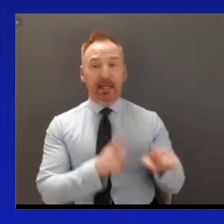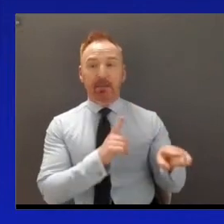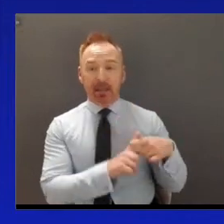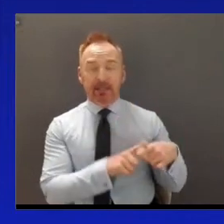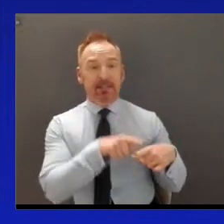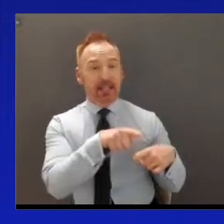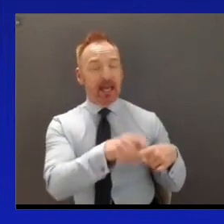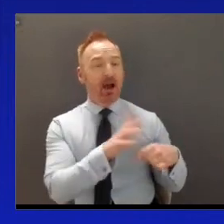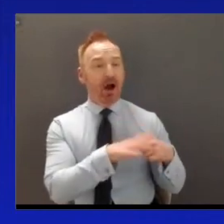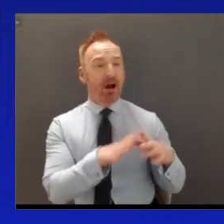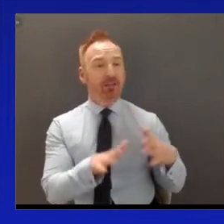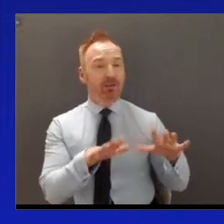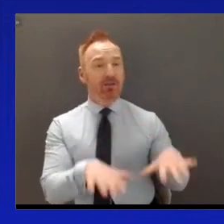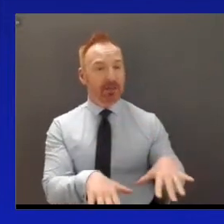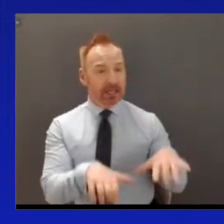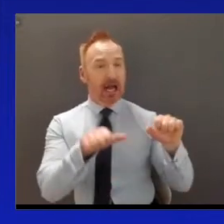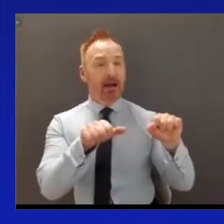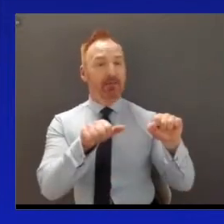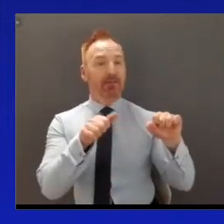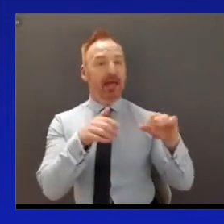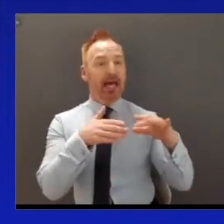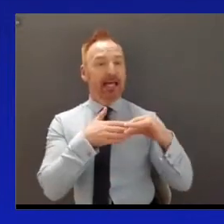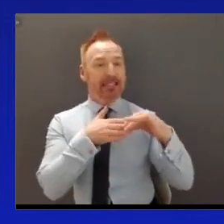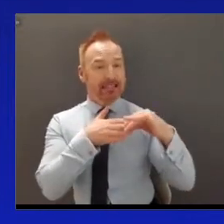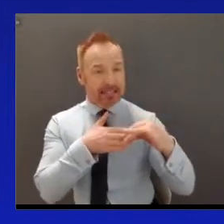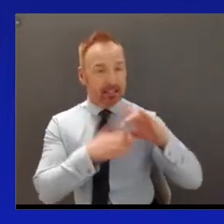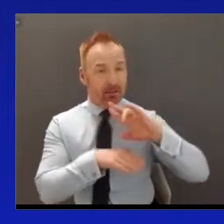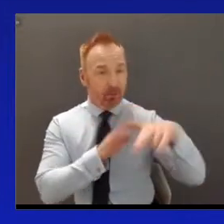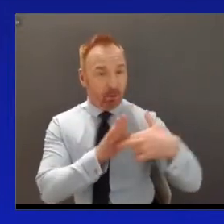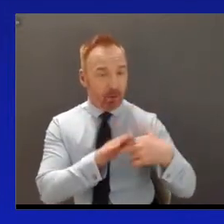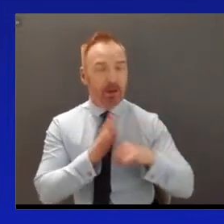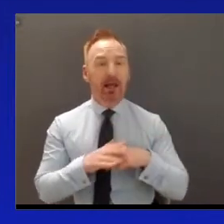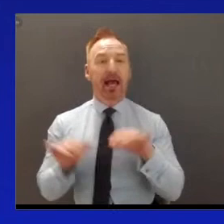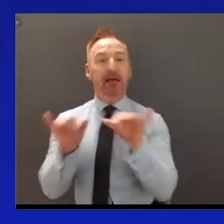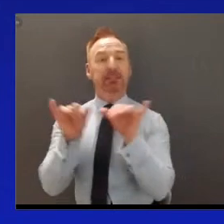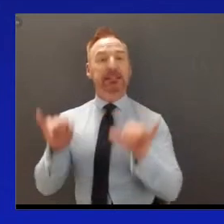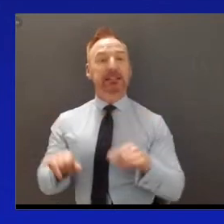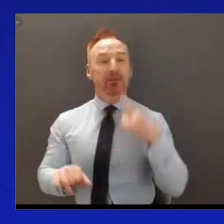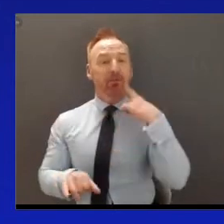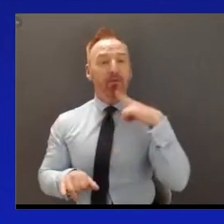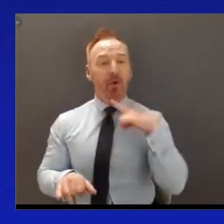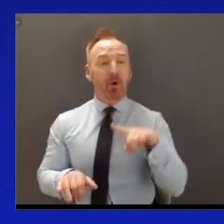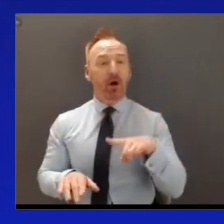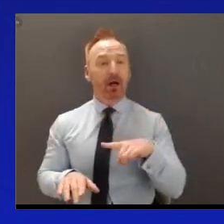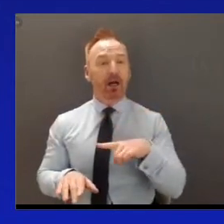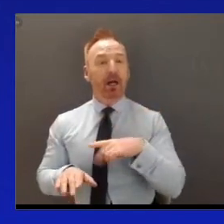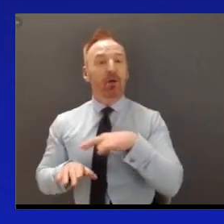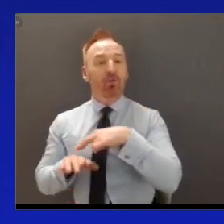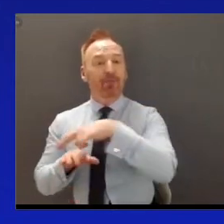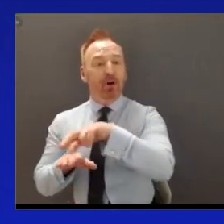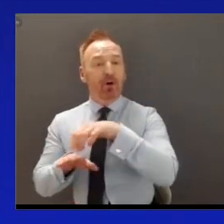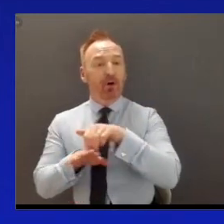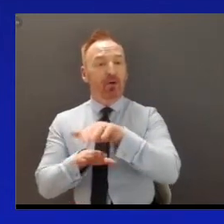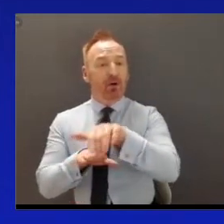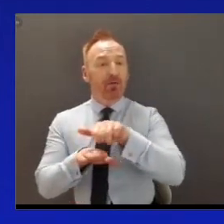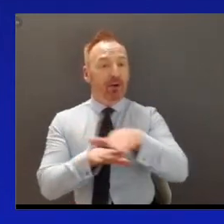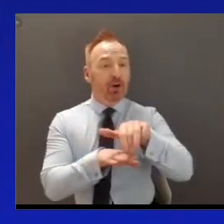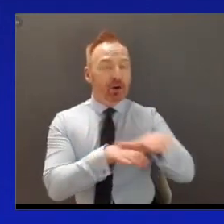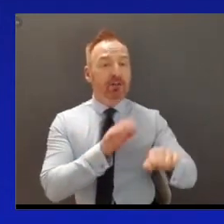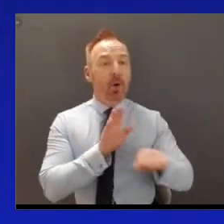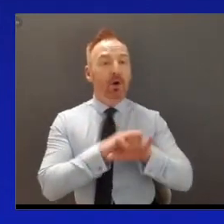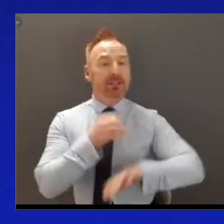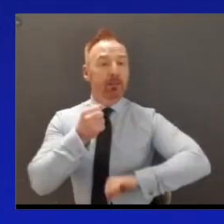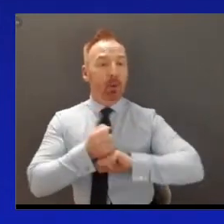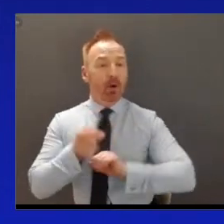role in we have a system for referrals for greater supports for people who have tested positive